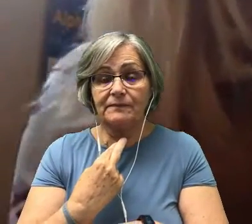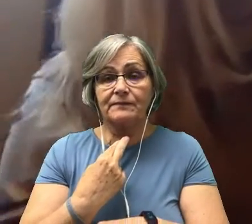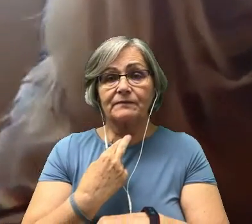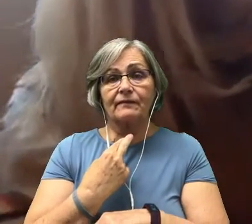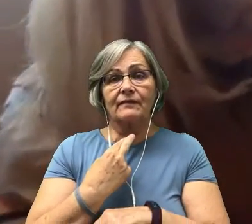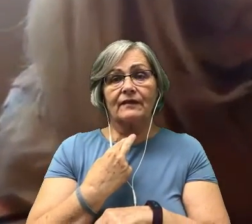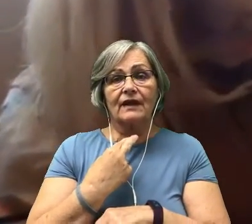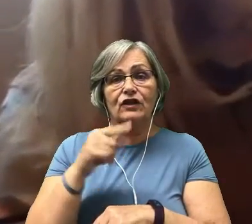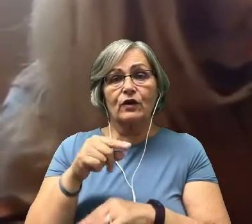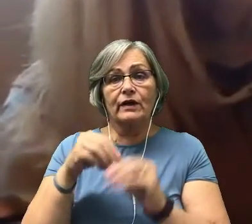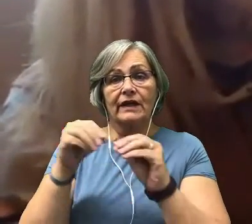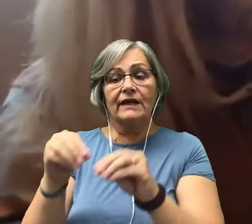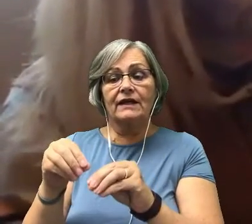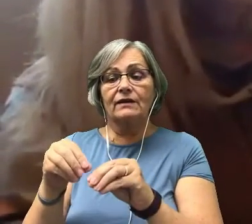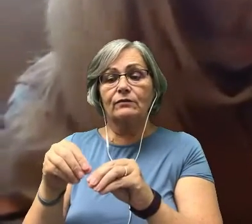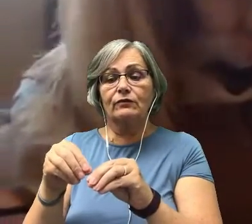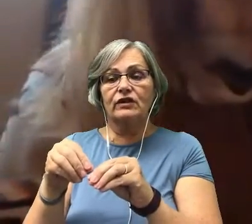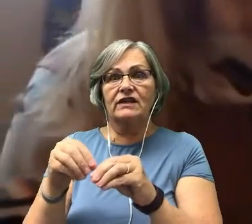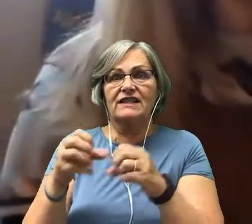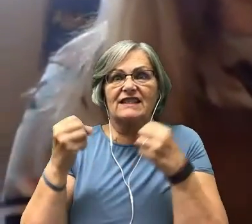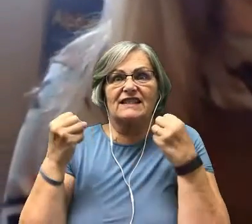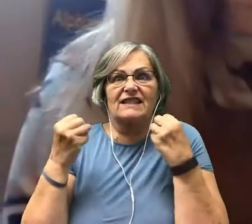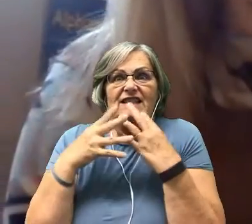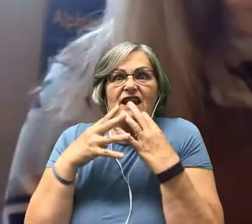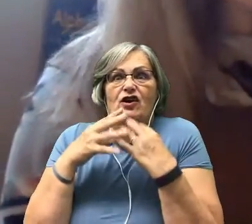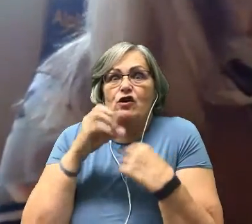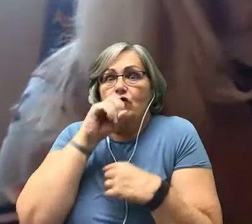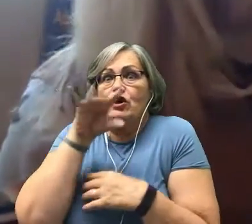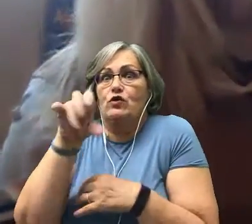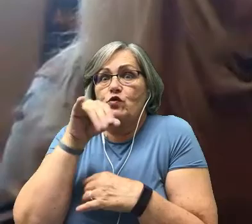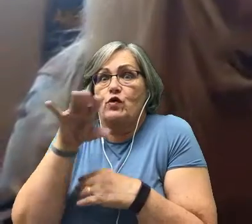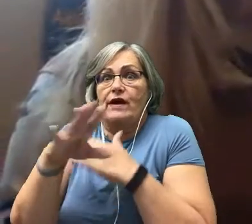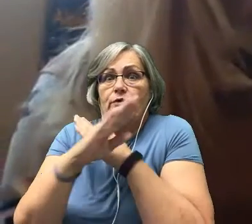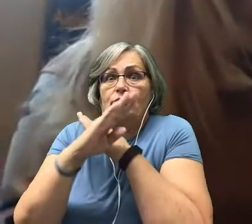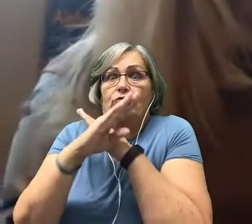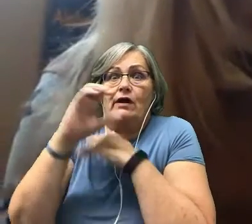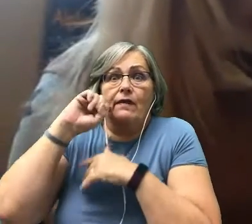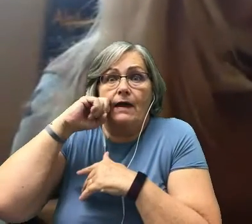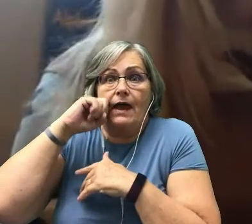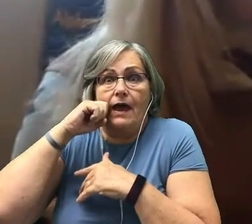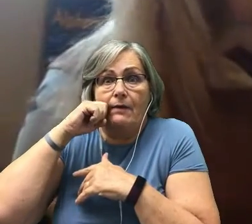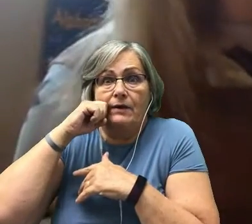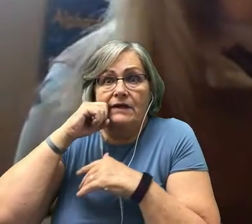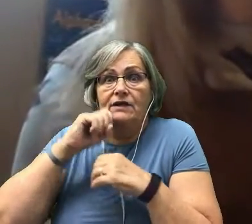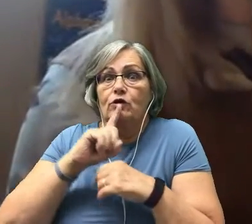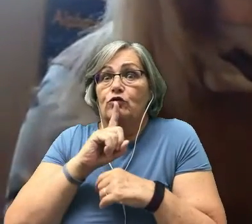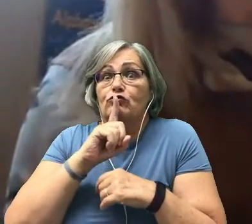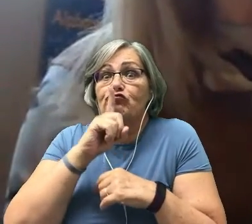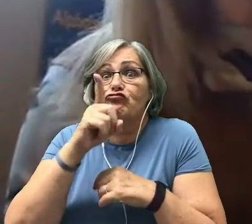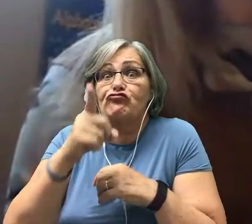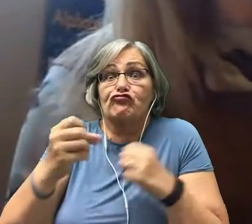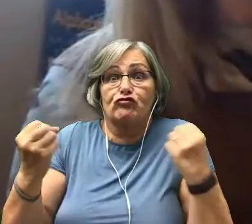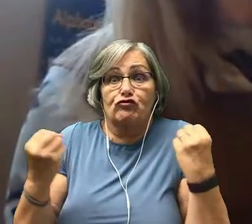So he put a frightening dragon under the tree to guard the apples. It was a terribly